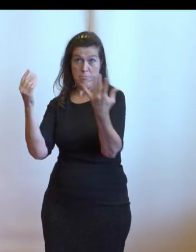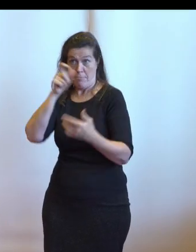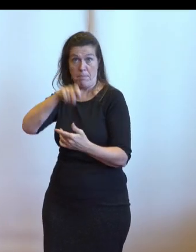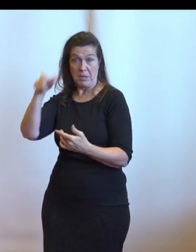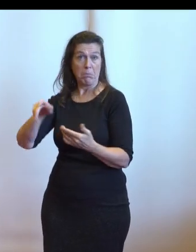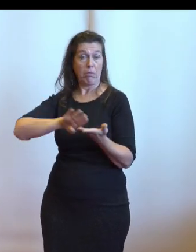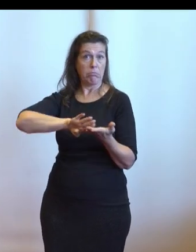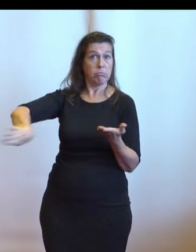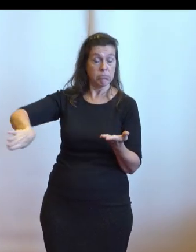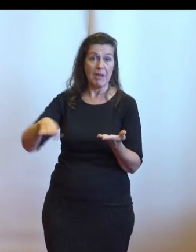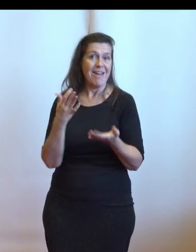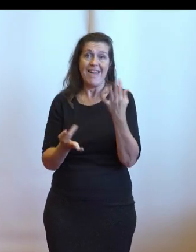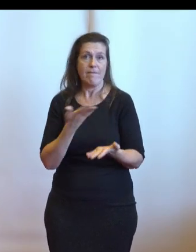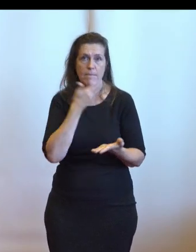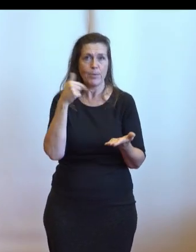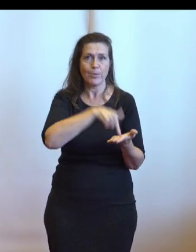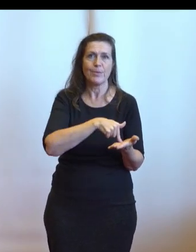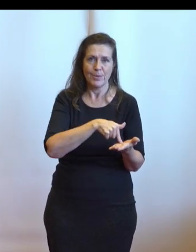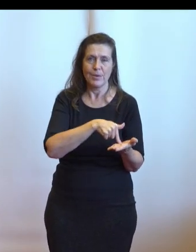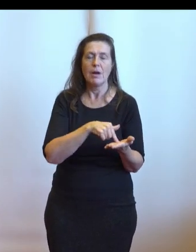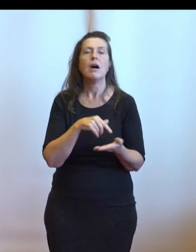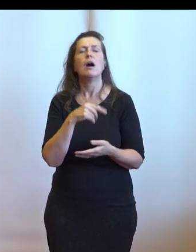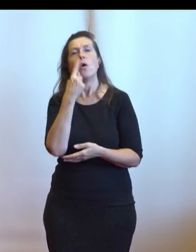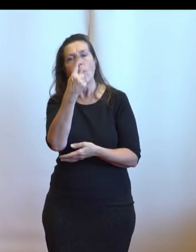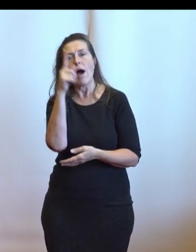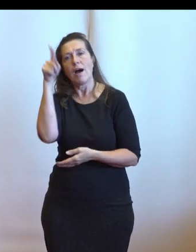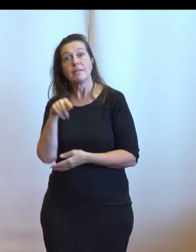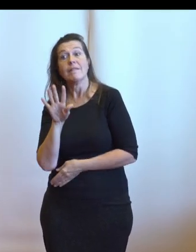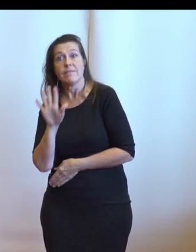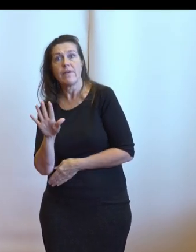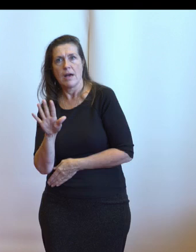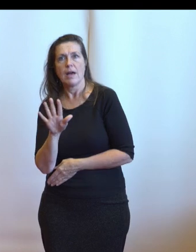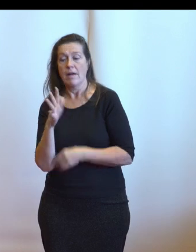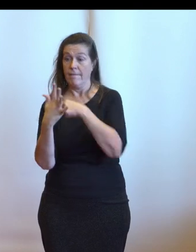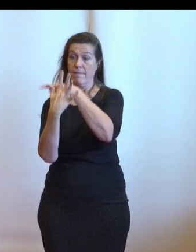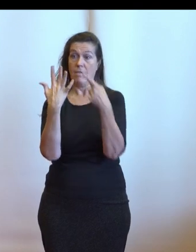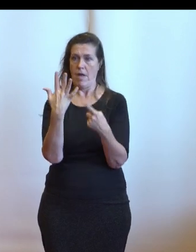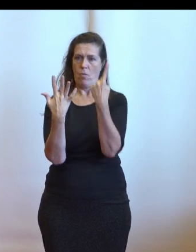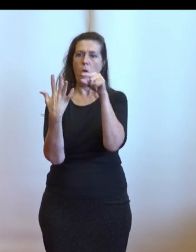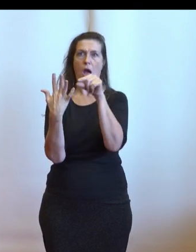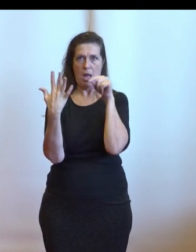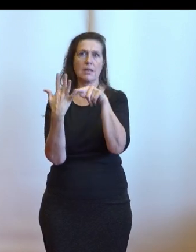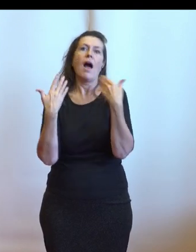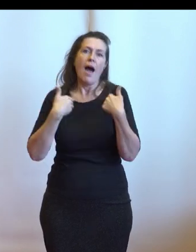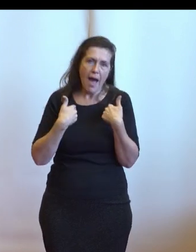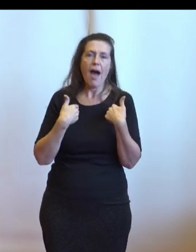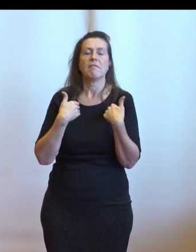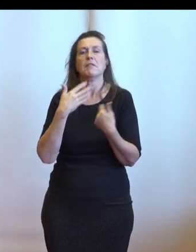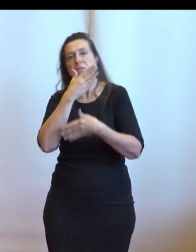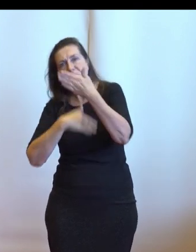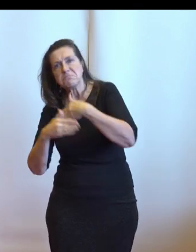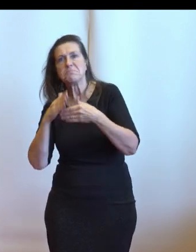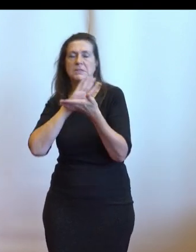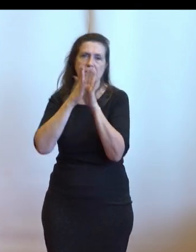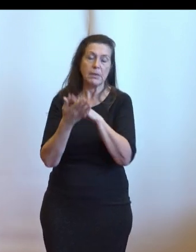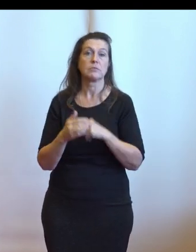otherwise exclude. On average, 1 in 5 people have a disability or impairment. The purple pound, the annual